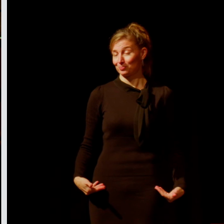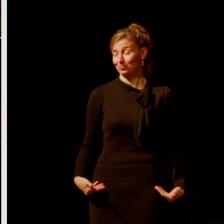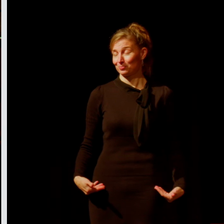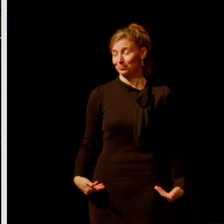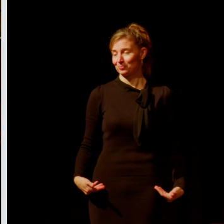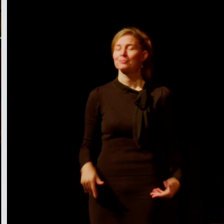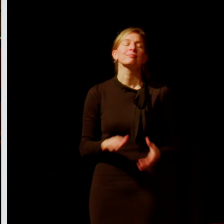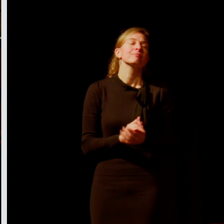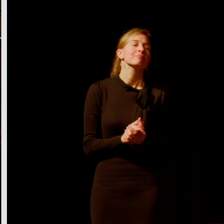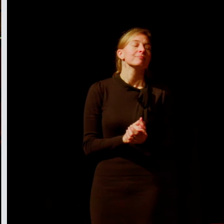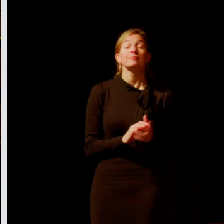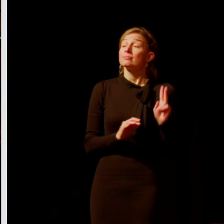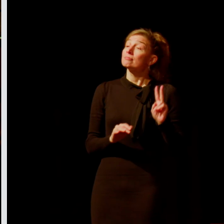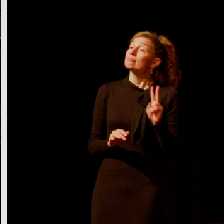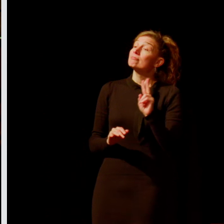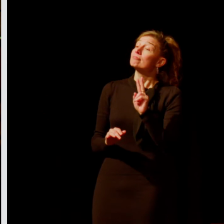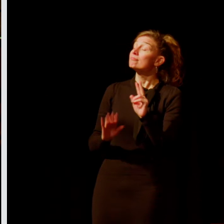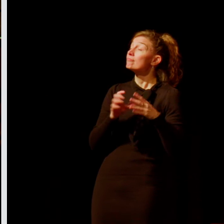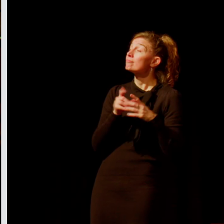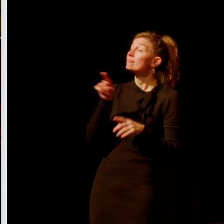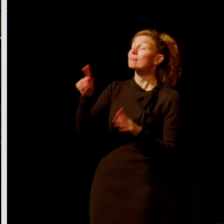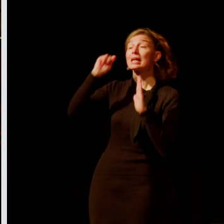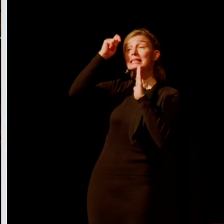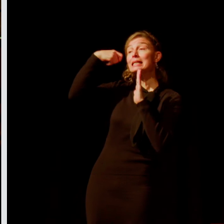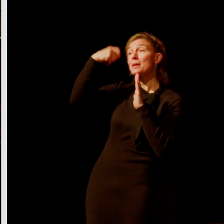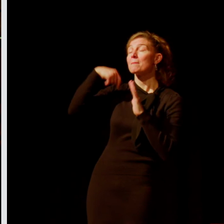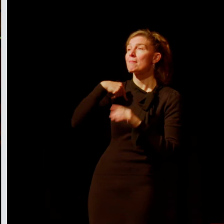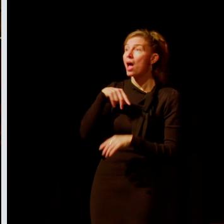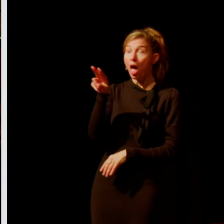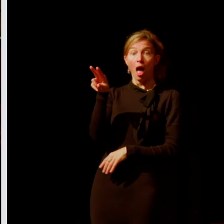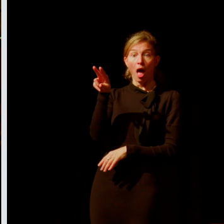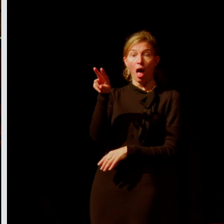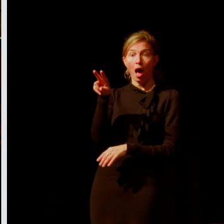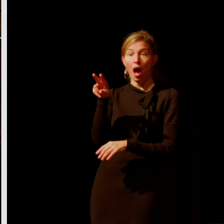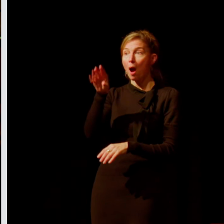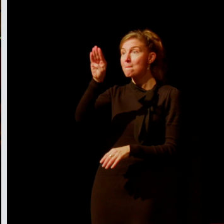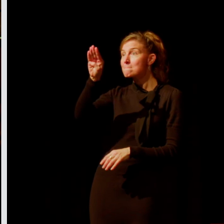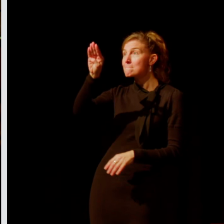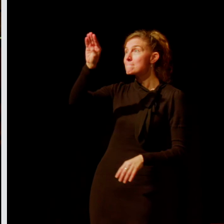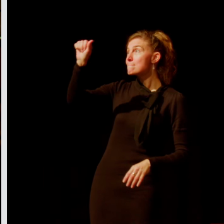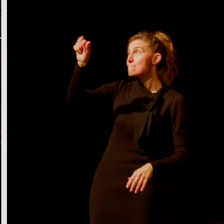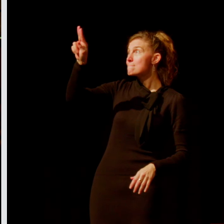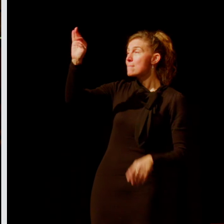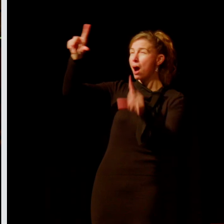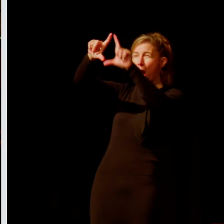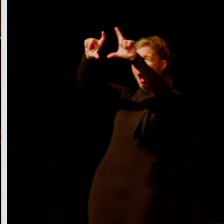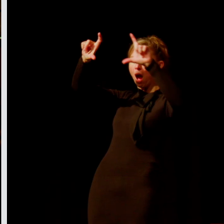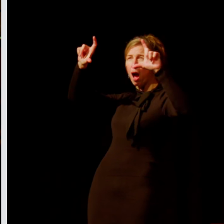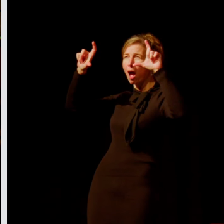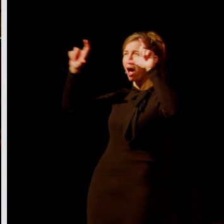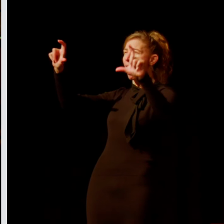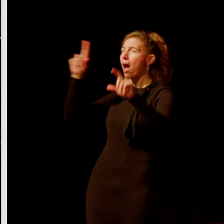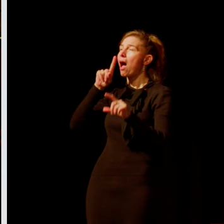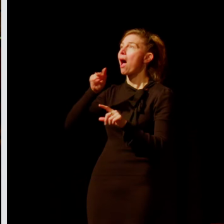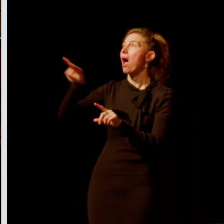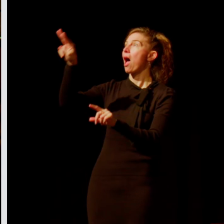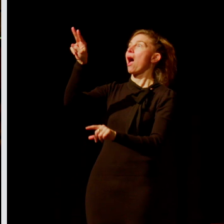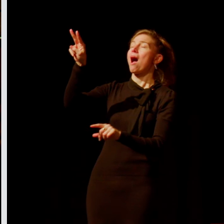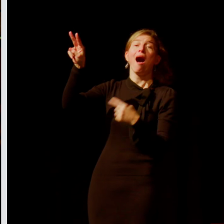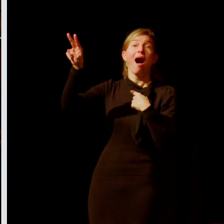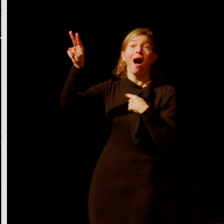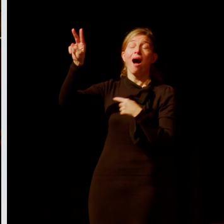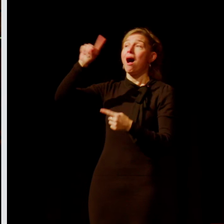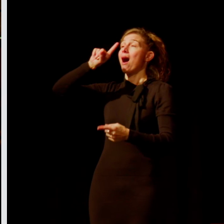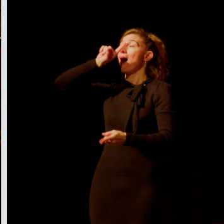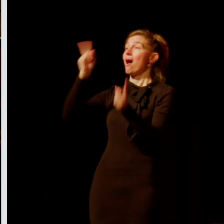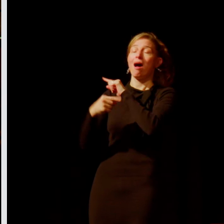We arrive at the cinema, and there it is, the Barbie movie poster looming above us. Suddenly, I'm 11 years old